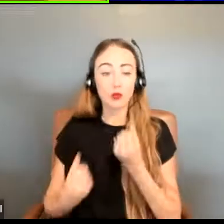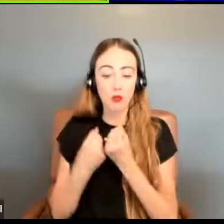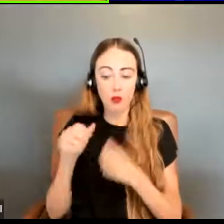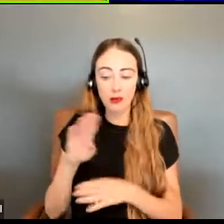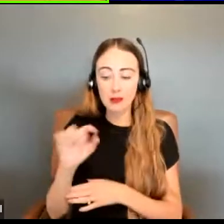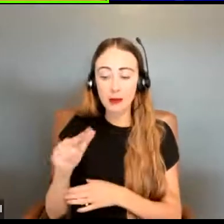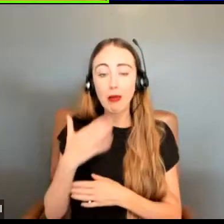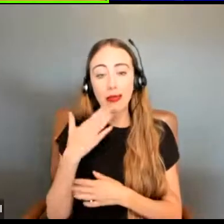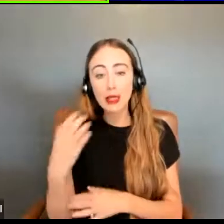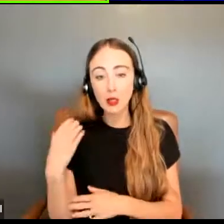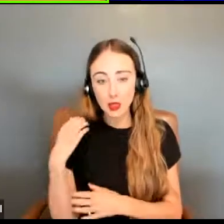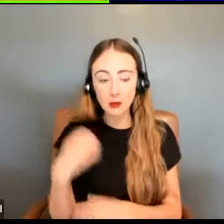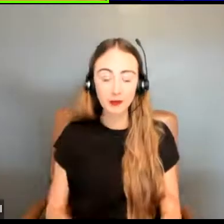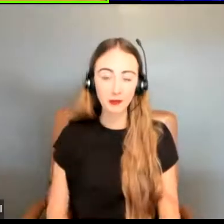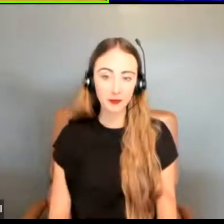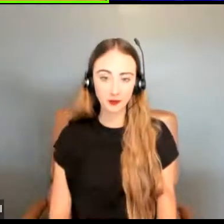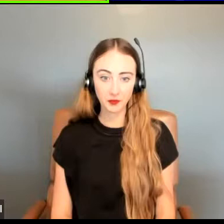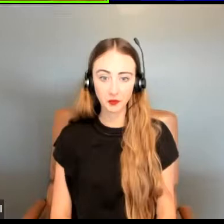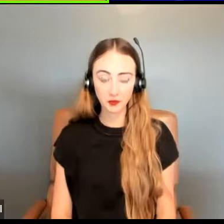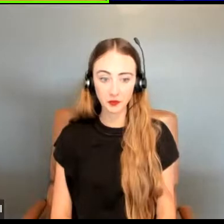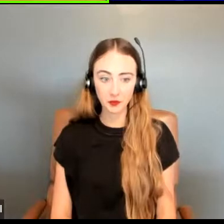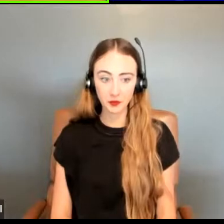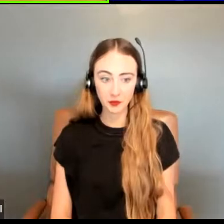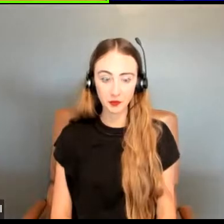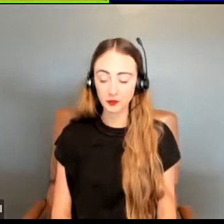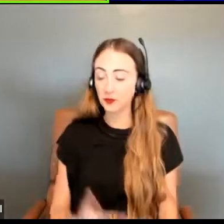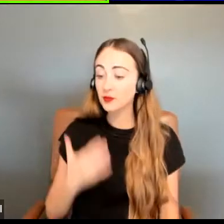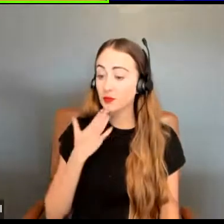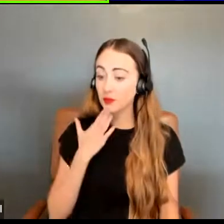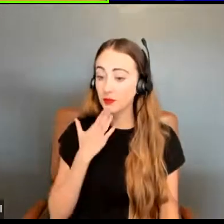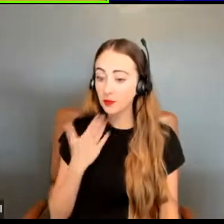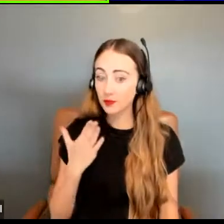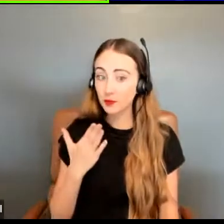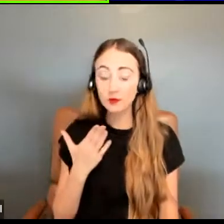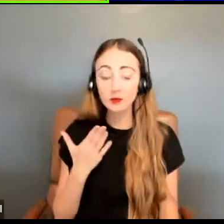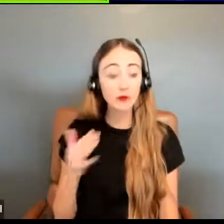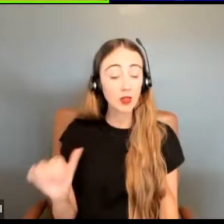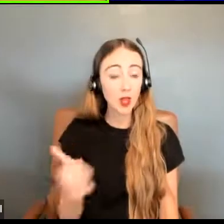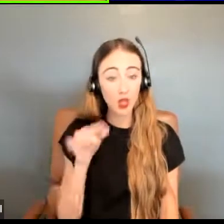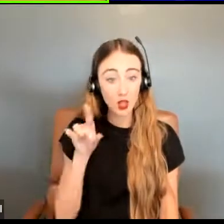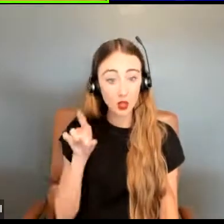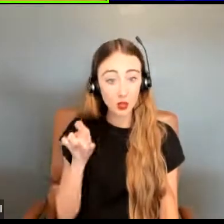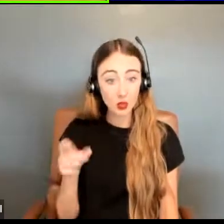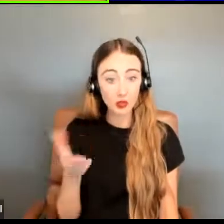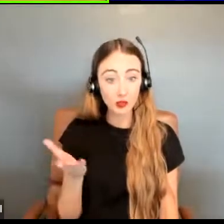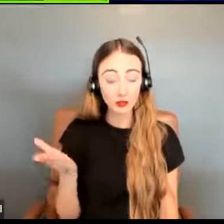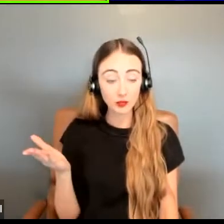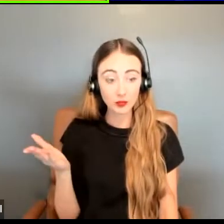Chairman, thank you for your indulgence. Thank you. Are there questions from members?